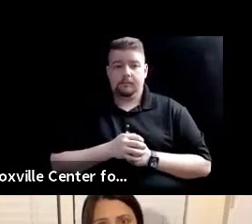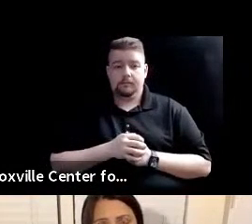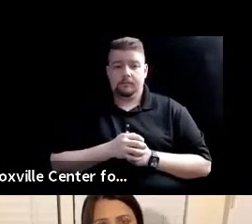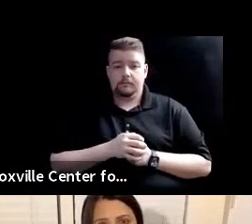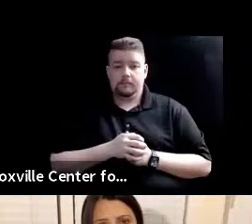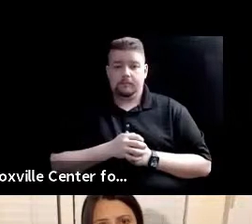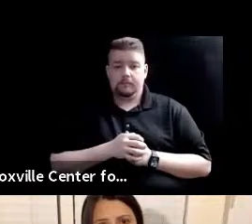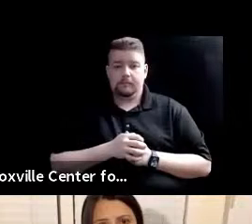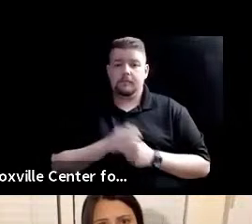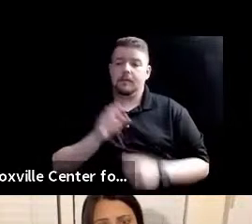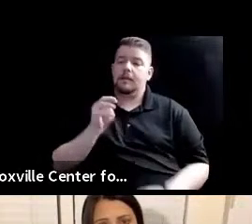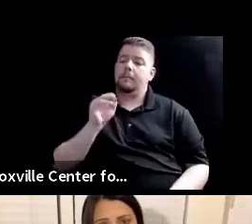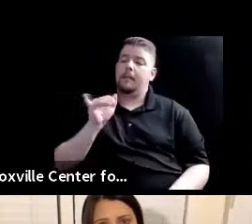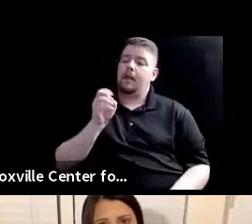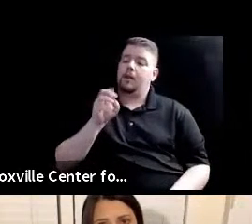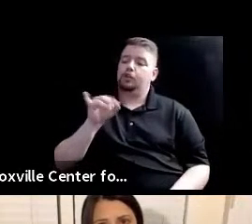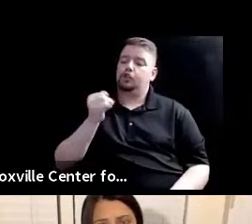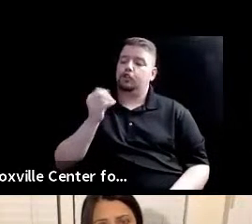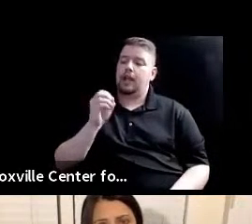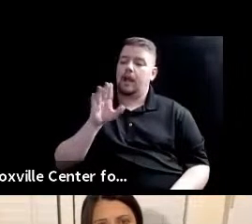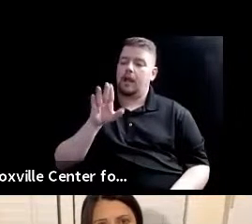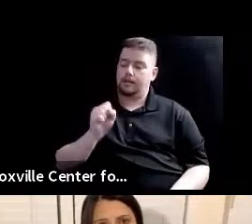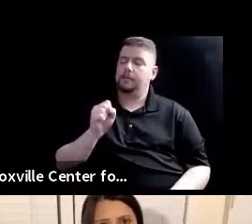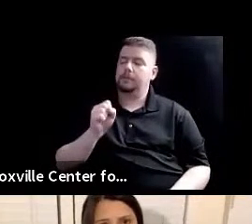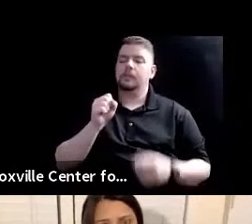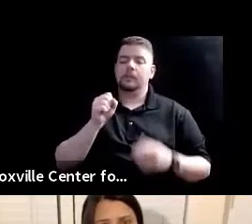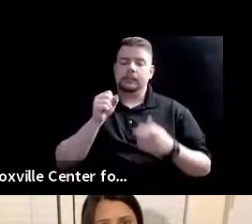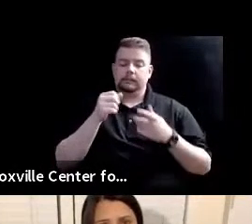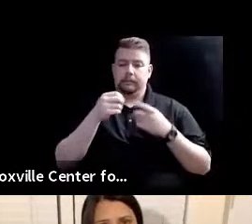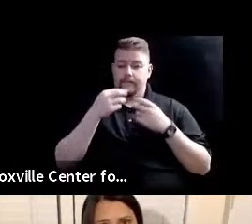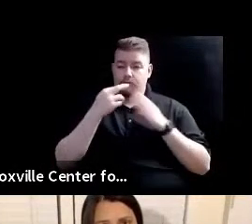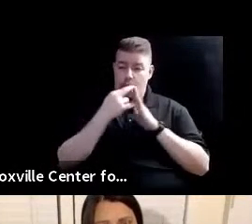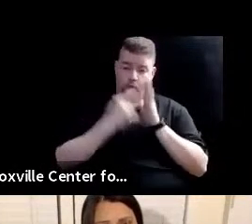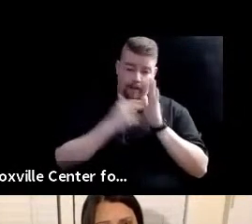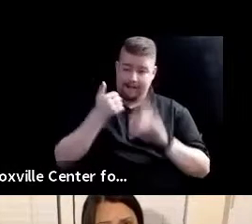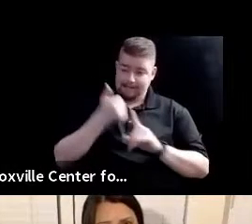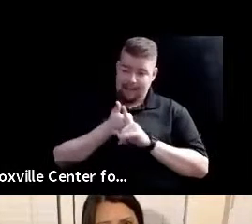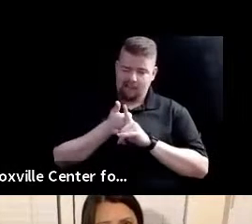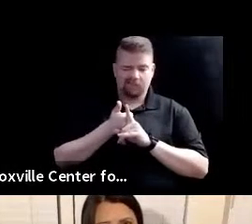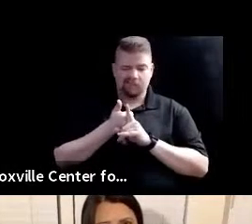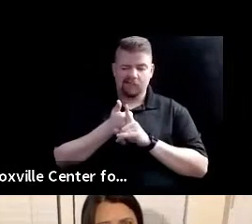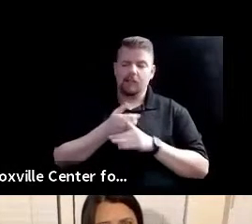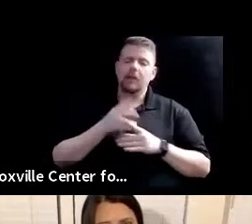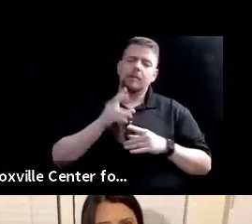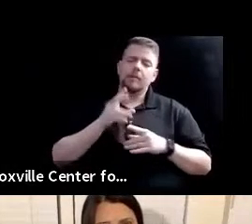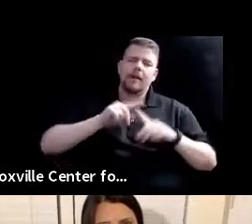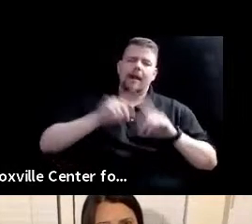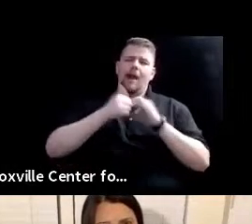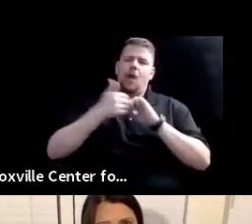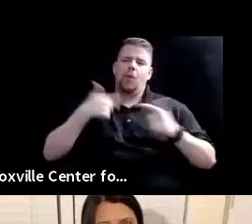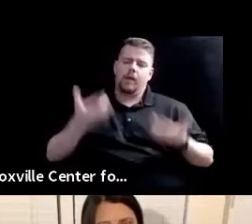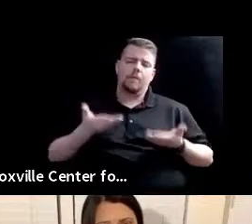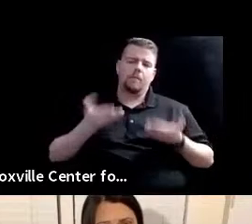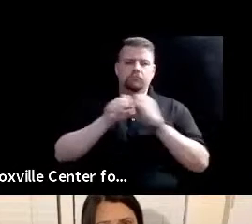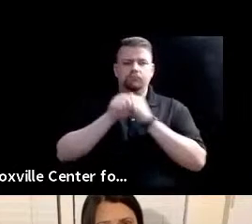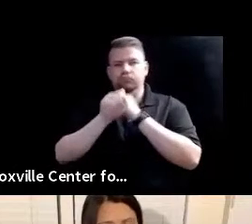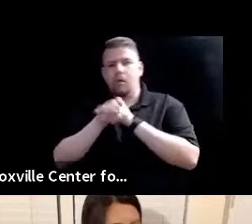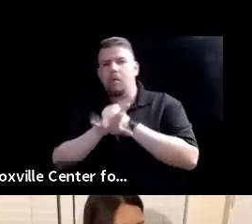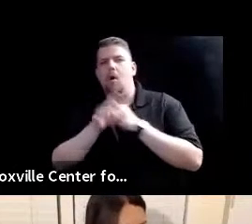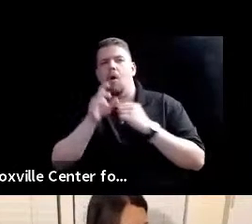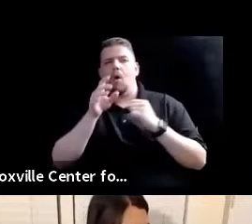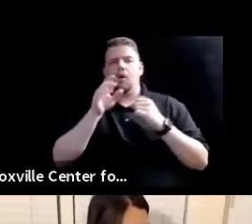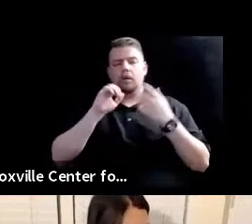So Mayor Jacobs, maybe not for the regulation itself, but I mean, how do we try to promote just the utilization